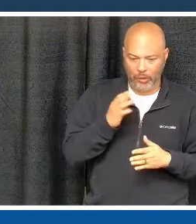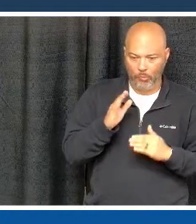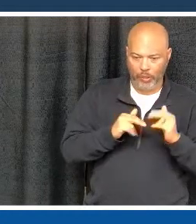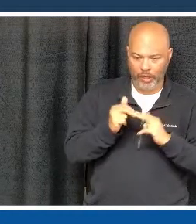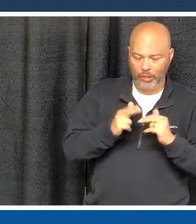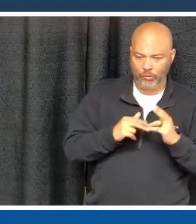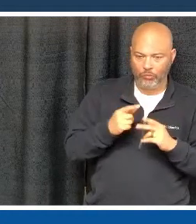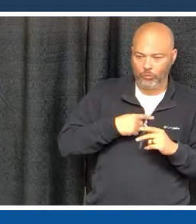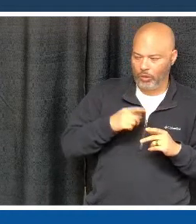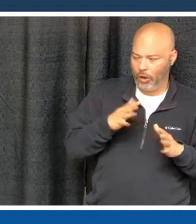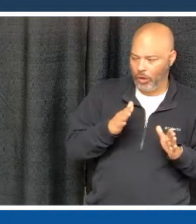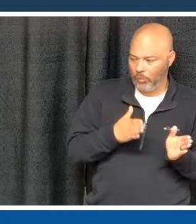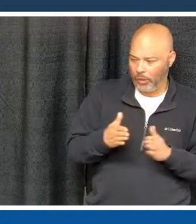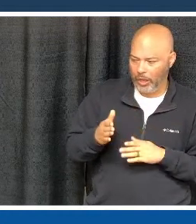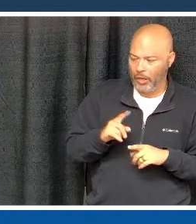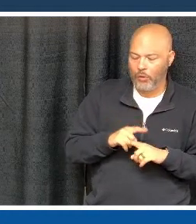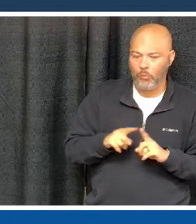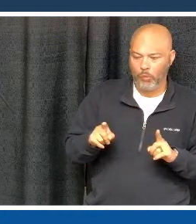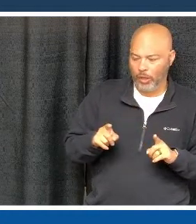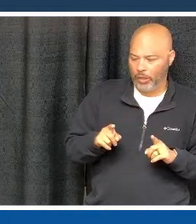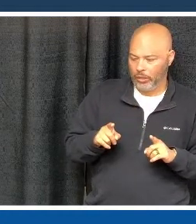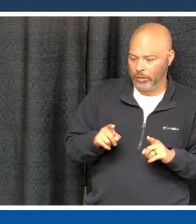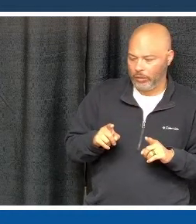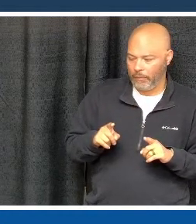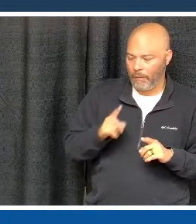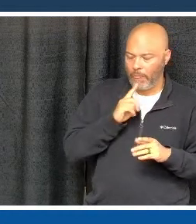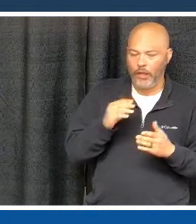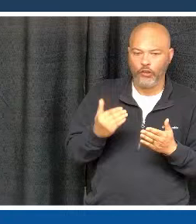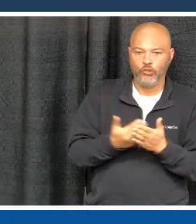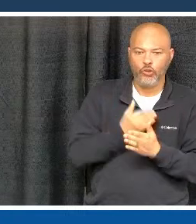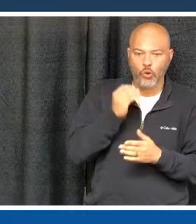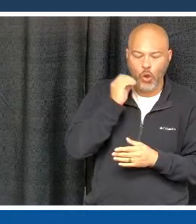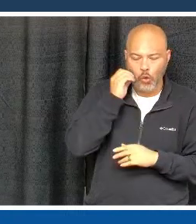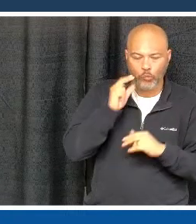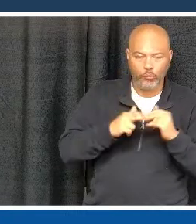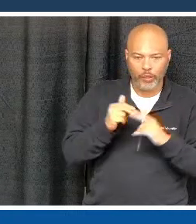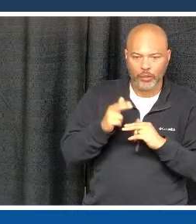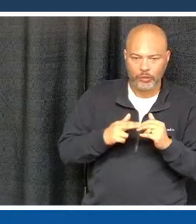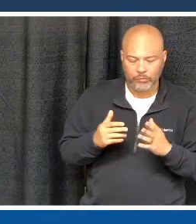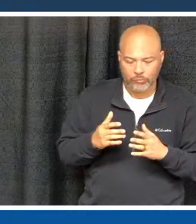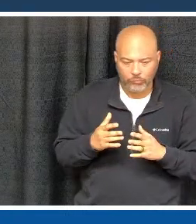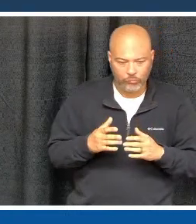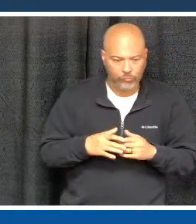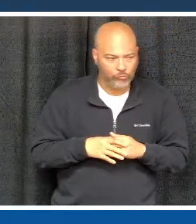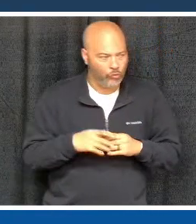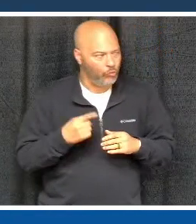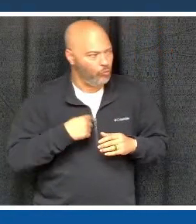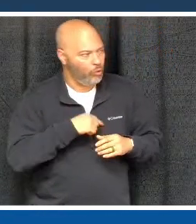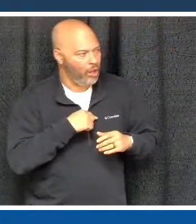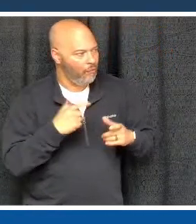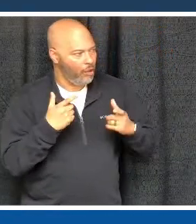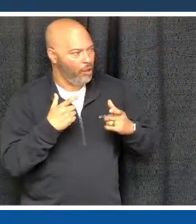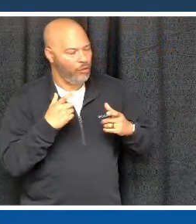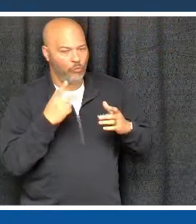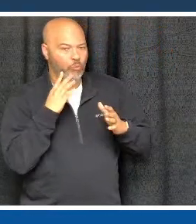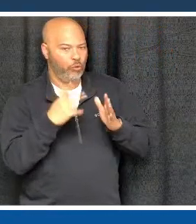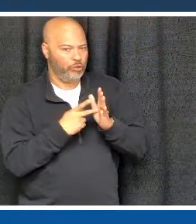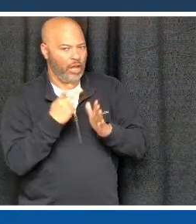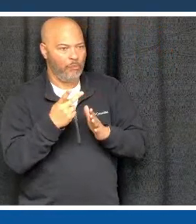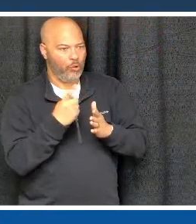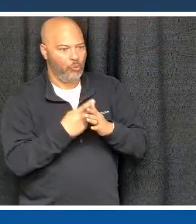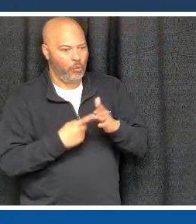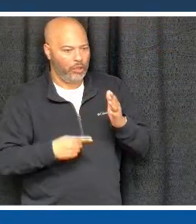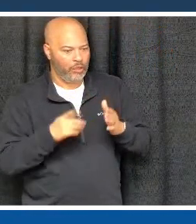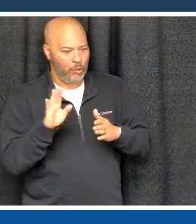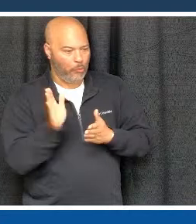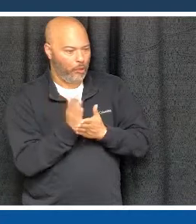sidewalks we already have planned, but the new homes being built. If it doubles our project cost, it's going to, double what their sidewalk